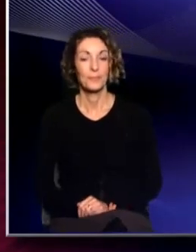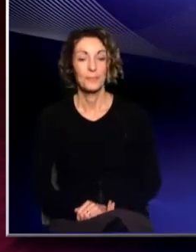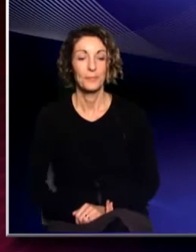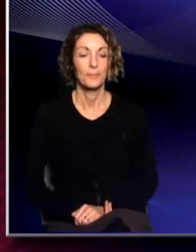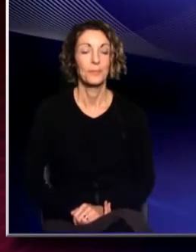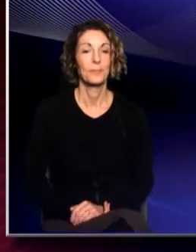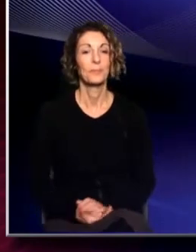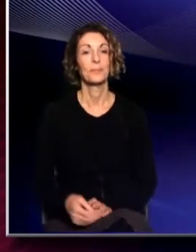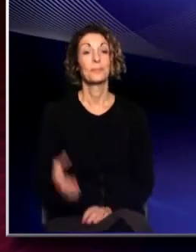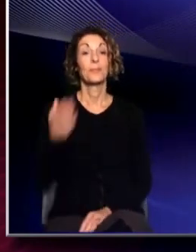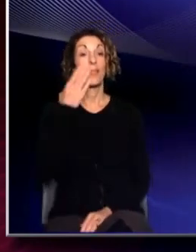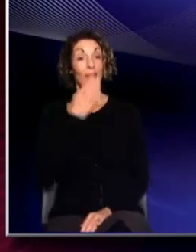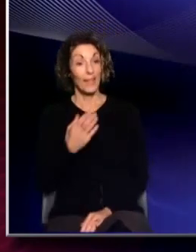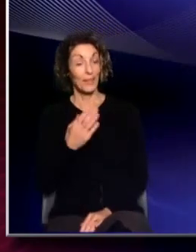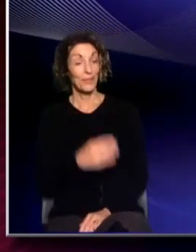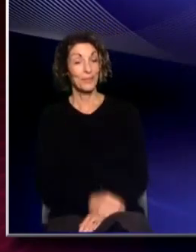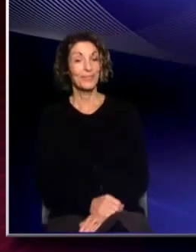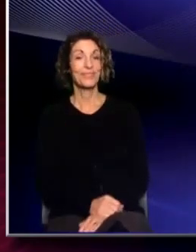Thank you.